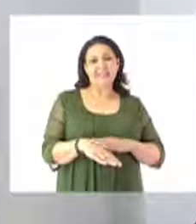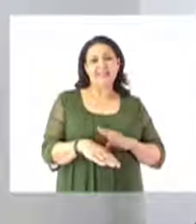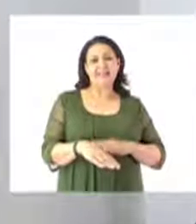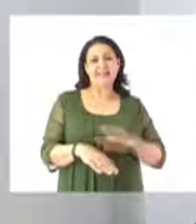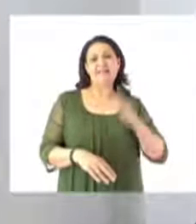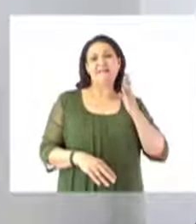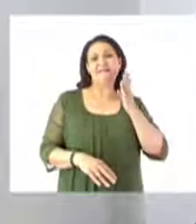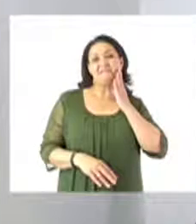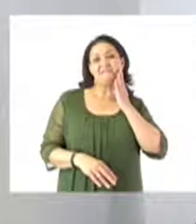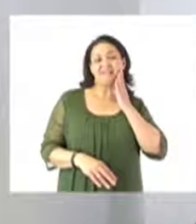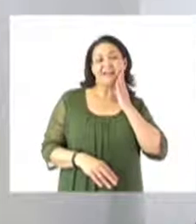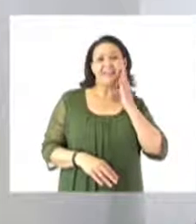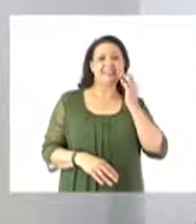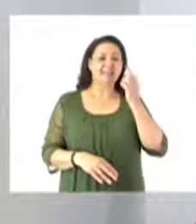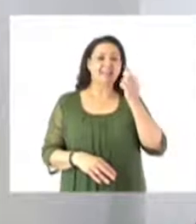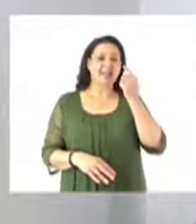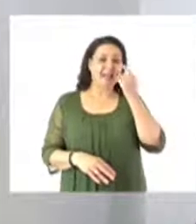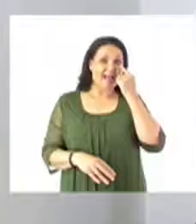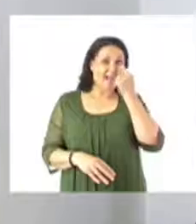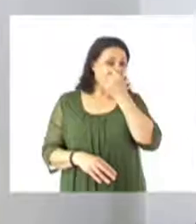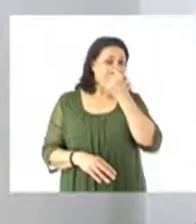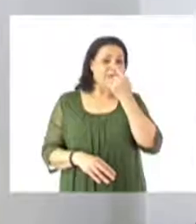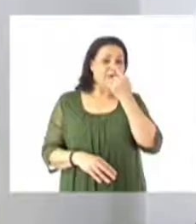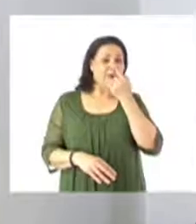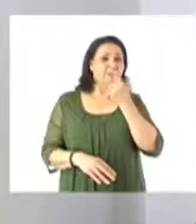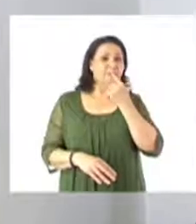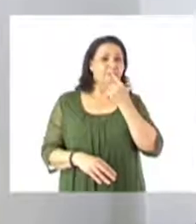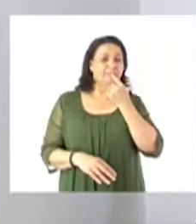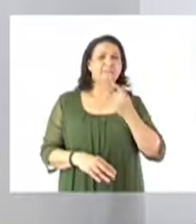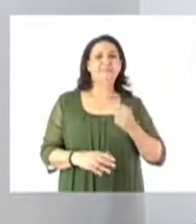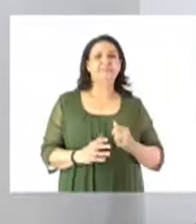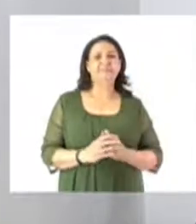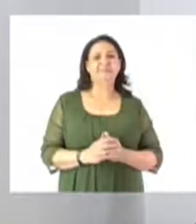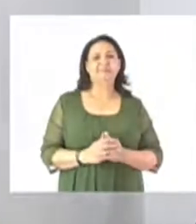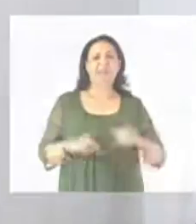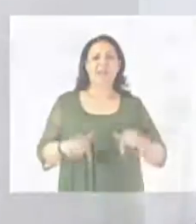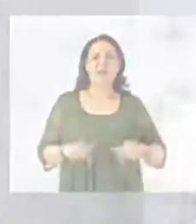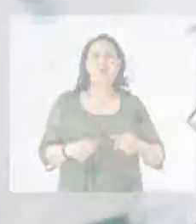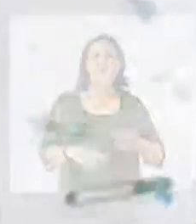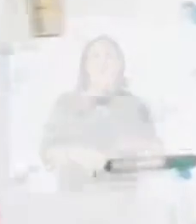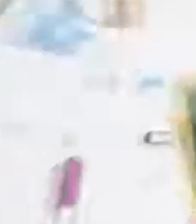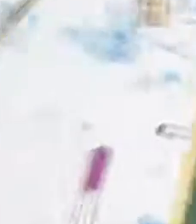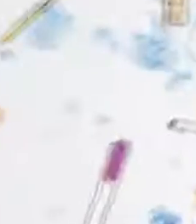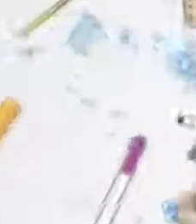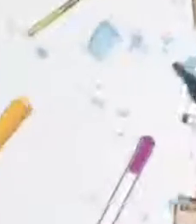nose, and mouths. Now we are ready.